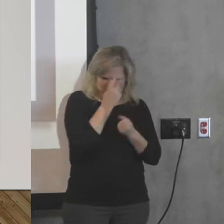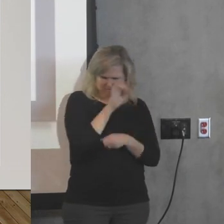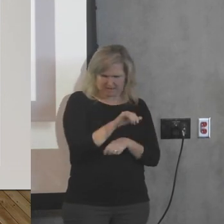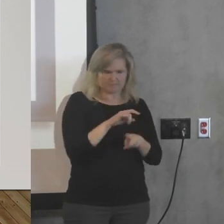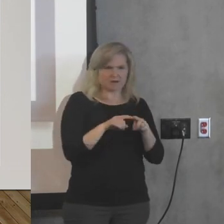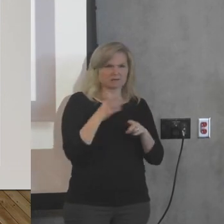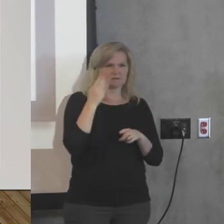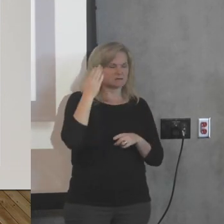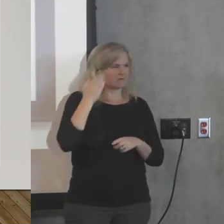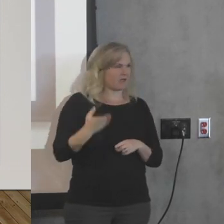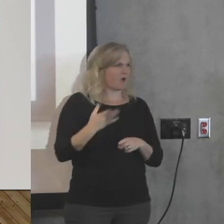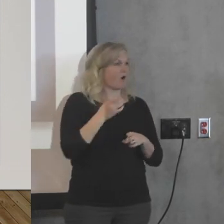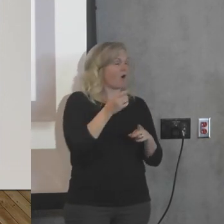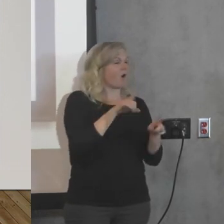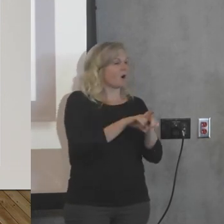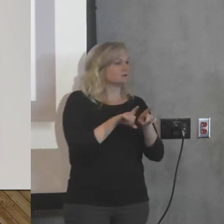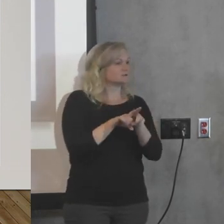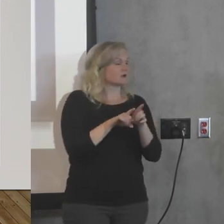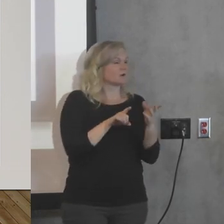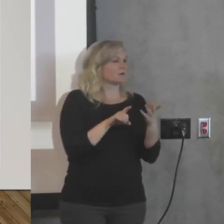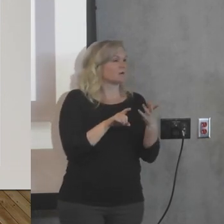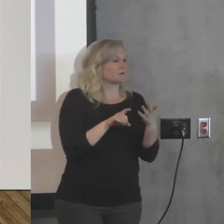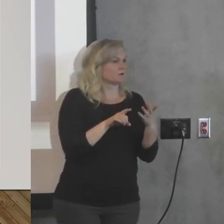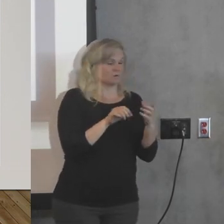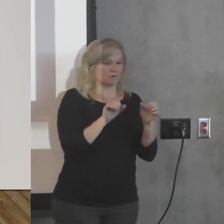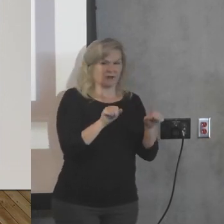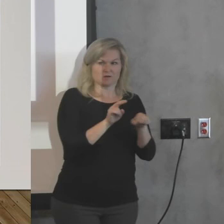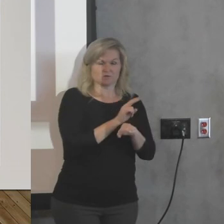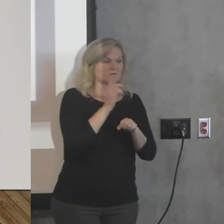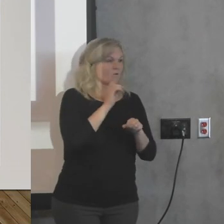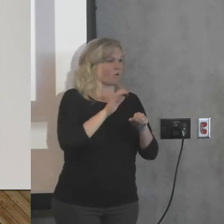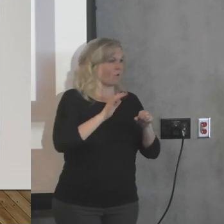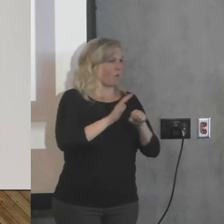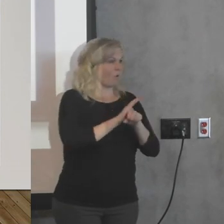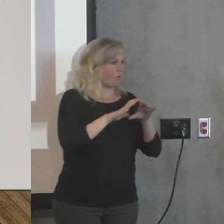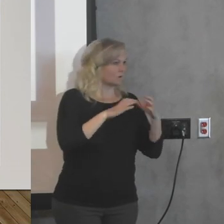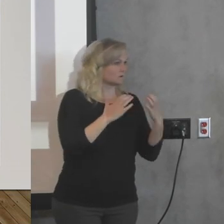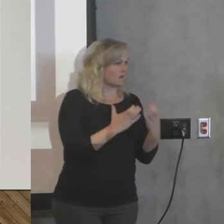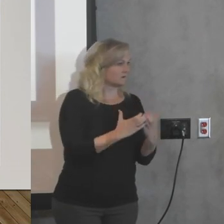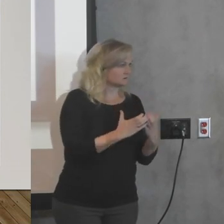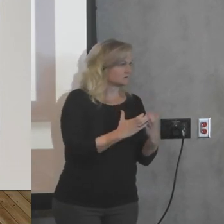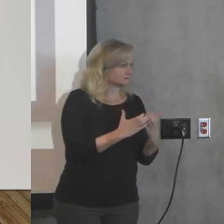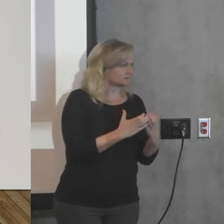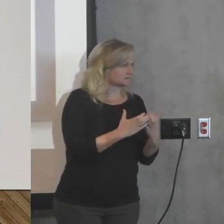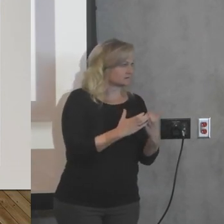also differentiated. So you could use it with a whole class. Those students that need